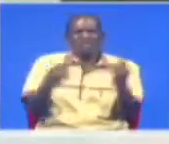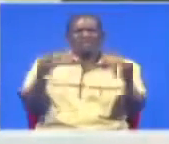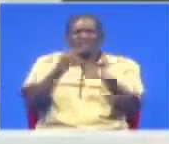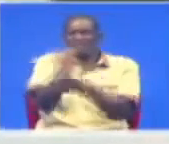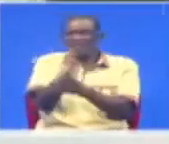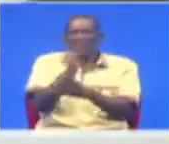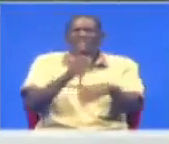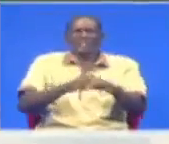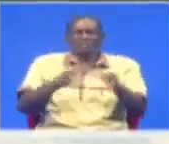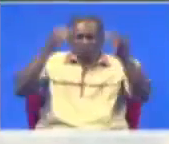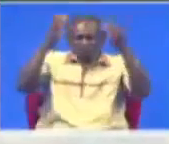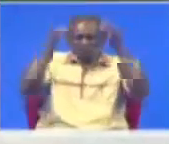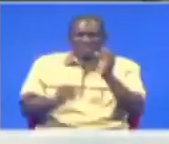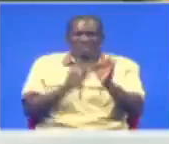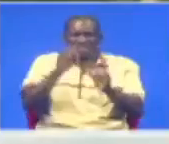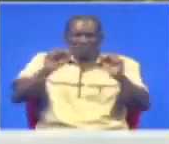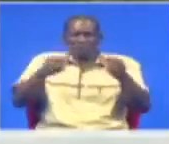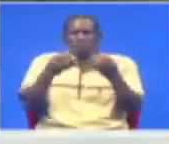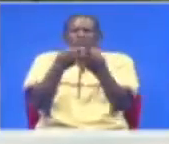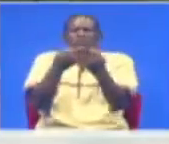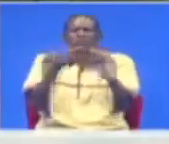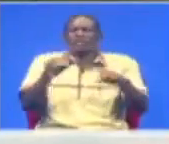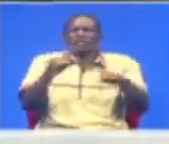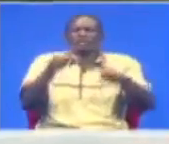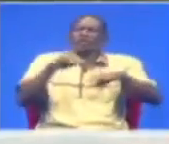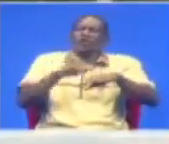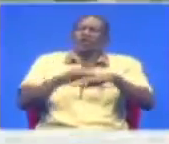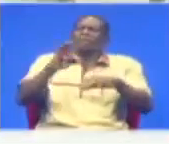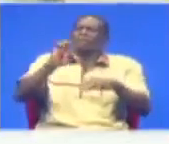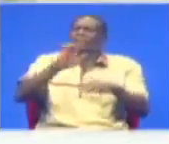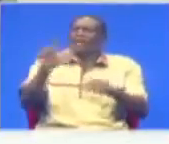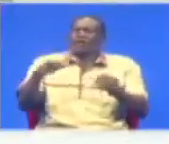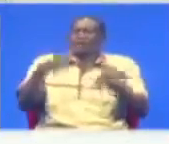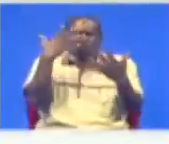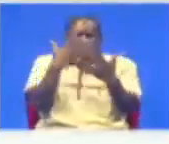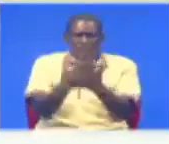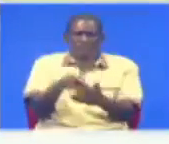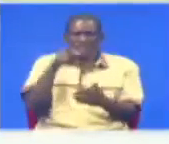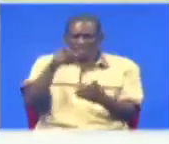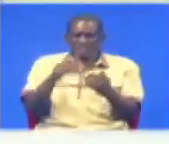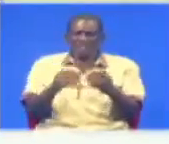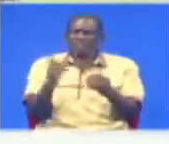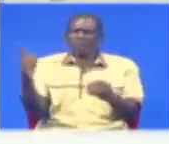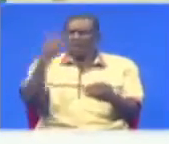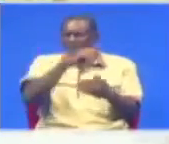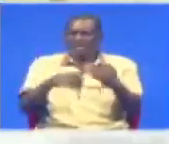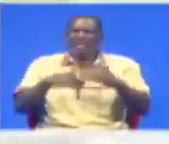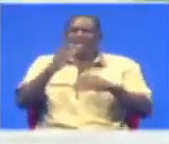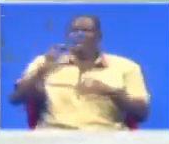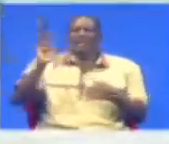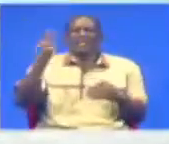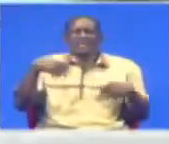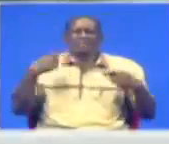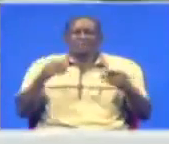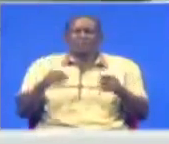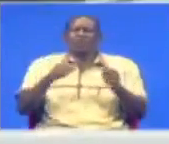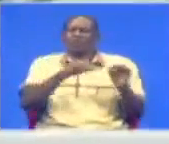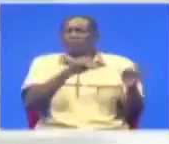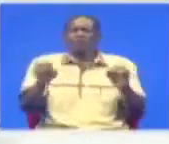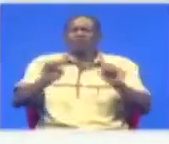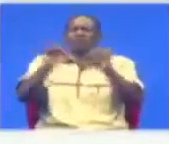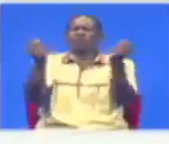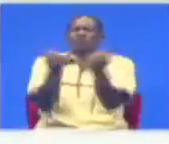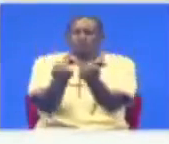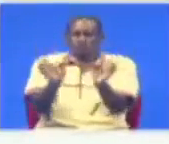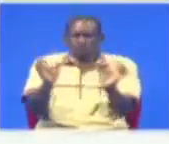on whether he will be released on bail or detained. This comes a day after Kenyans took to social media